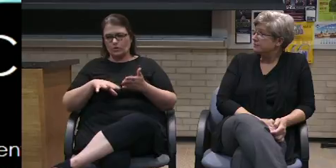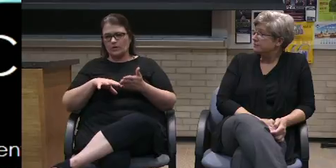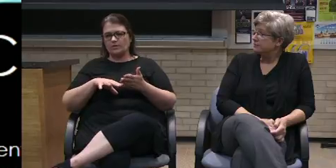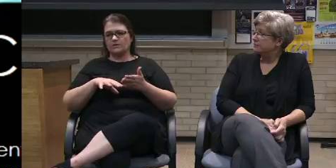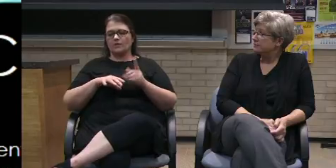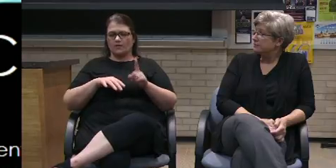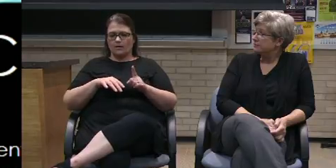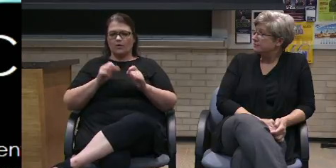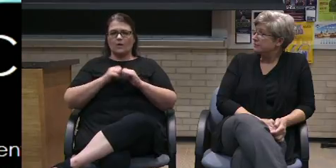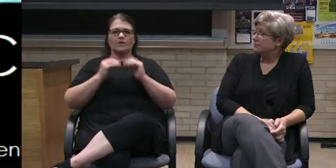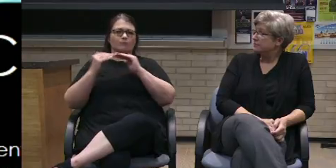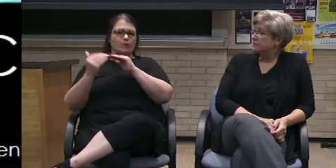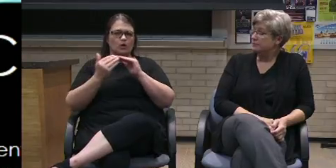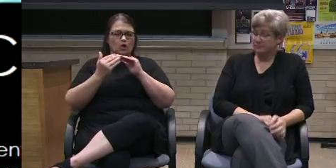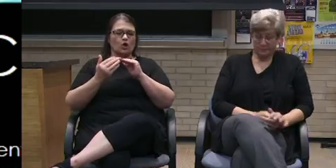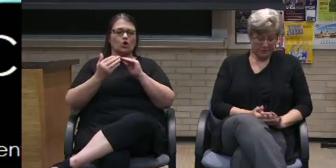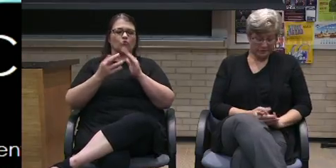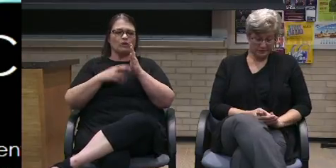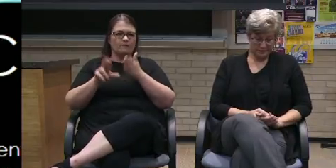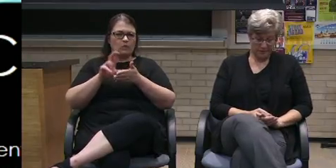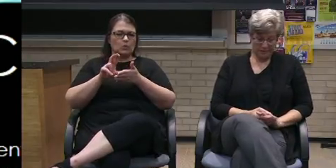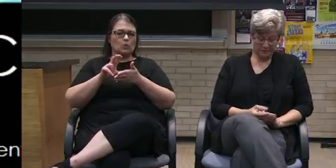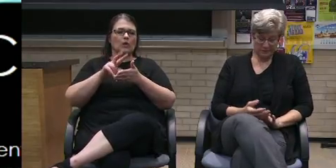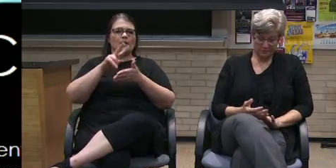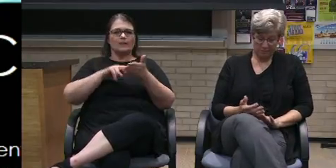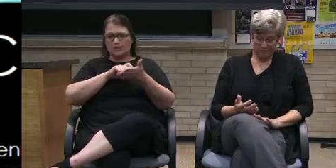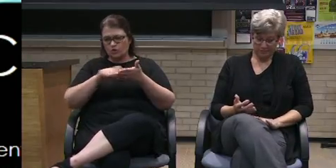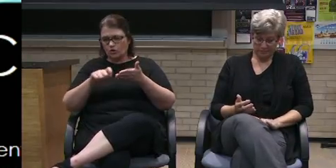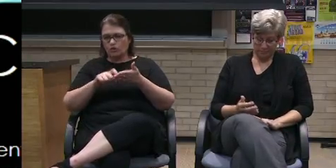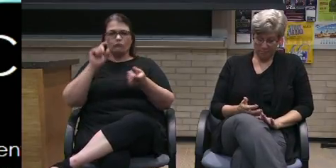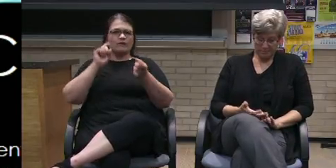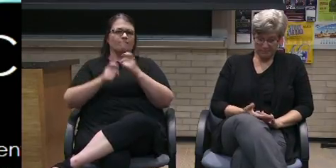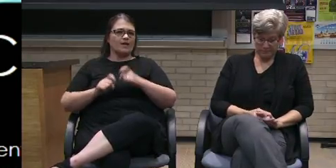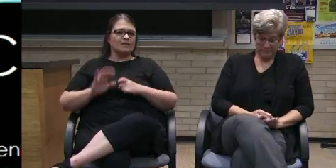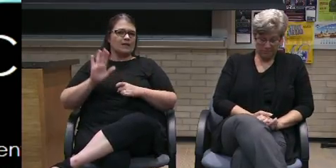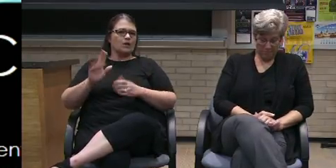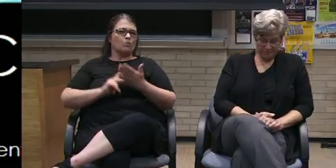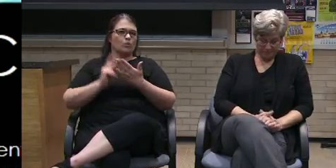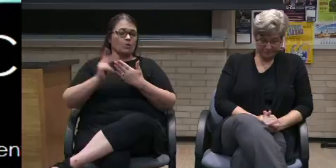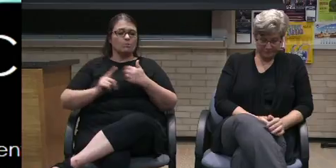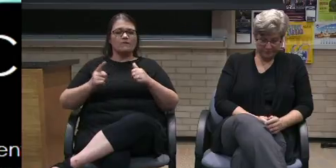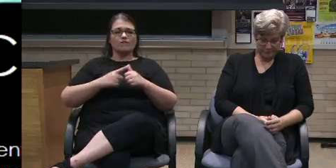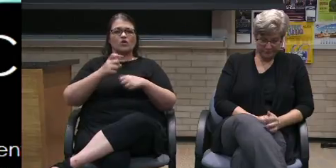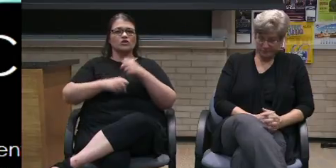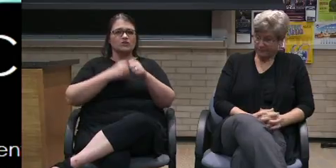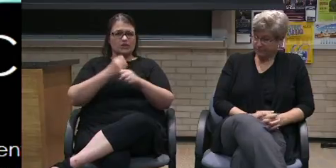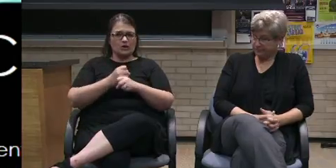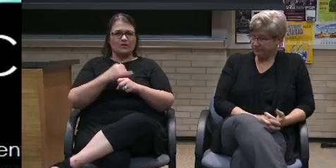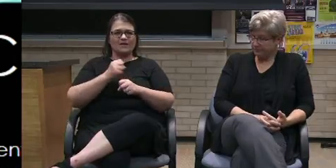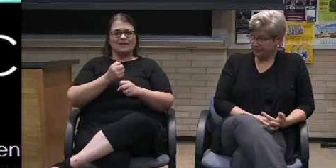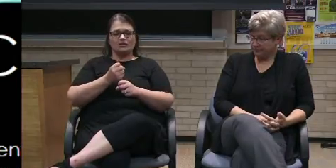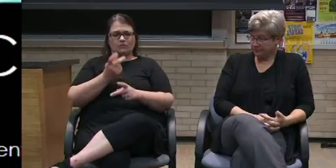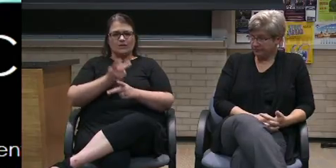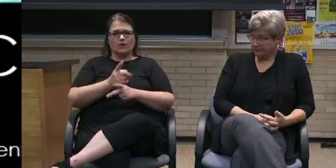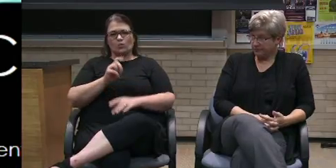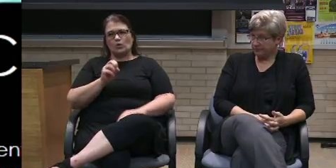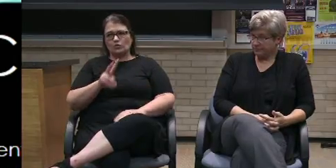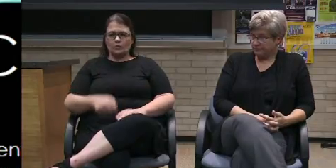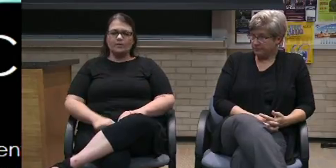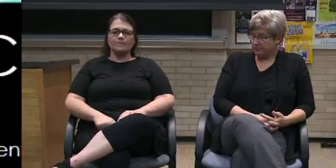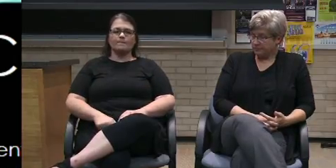reference to the peer-reviewed literature, revising their program, because a first-year program is Retention 102.